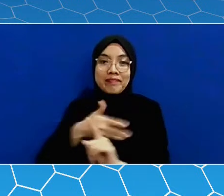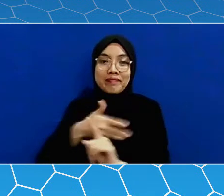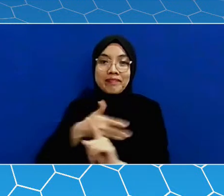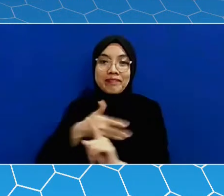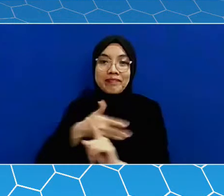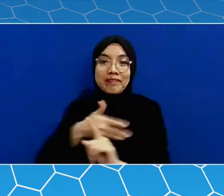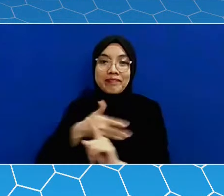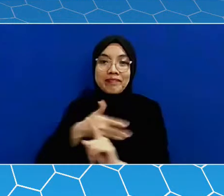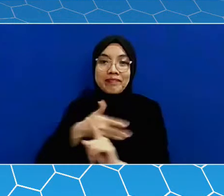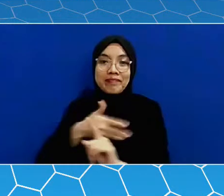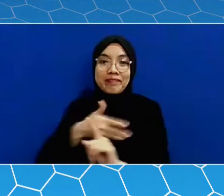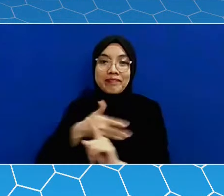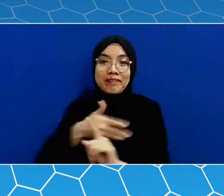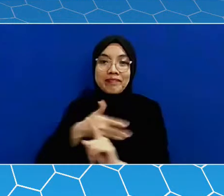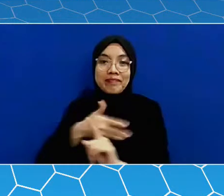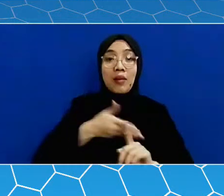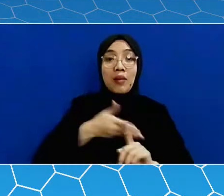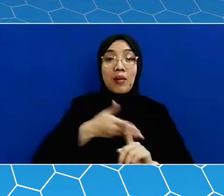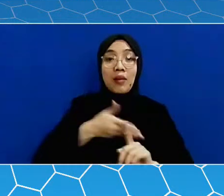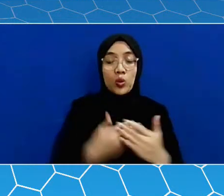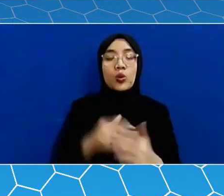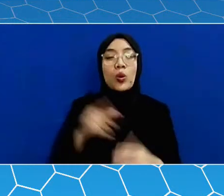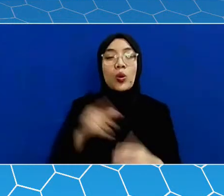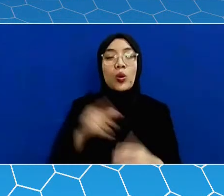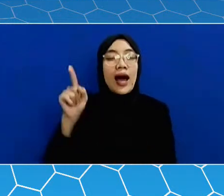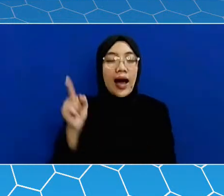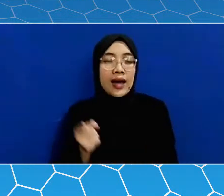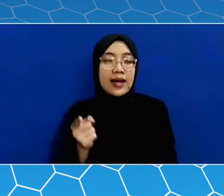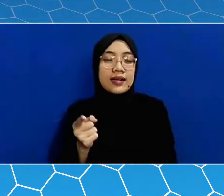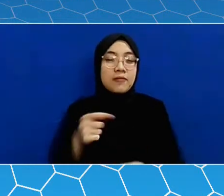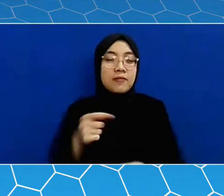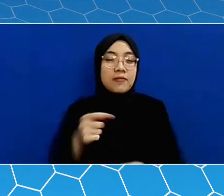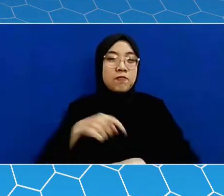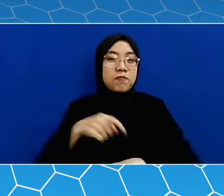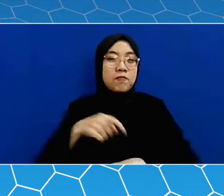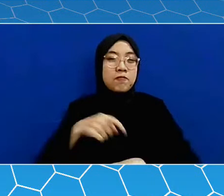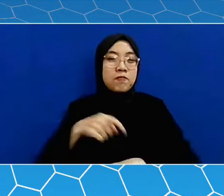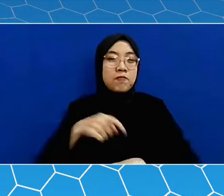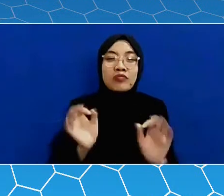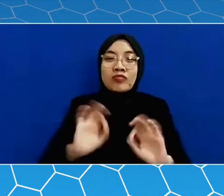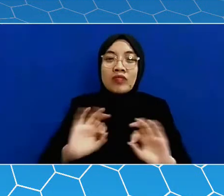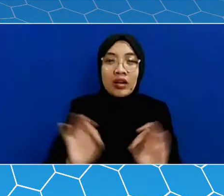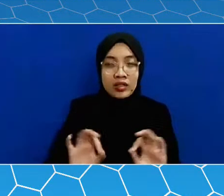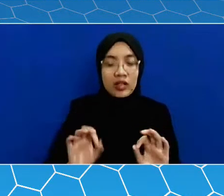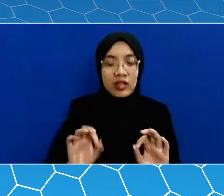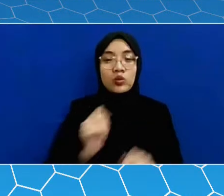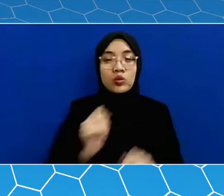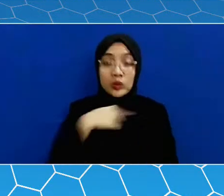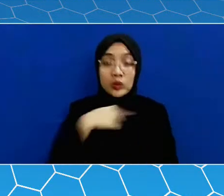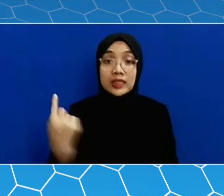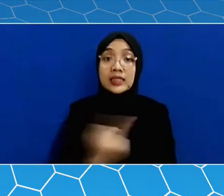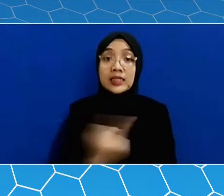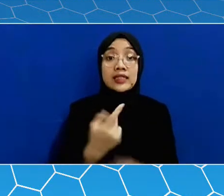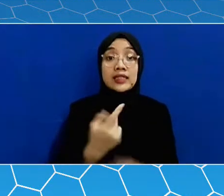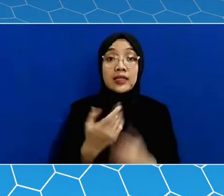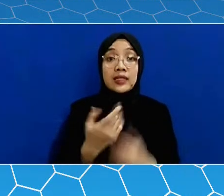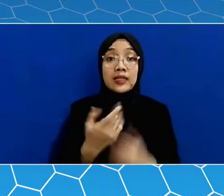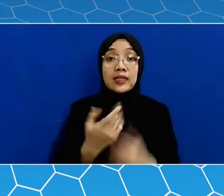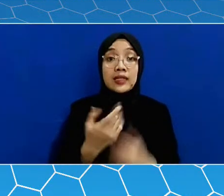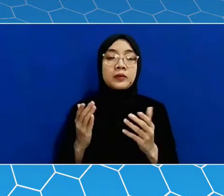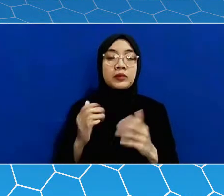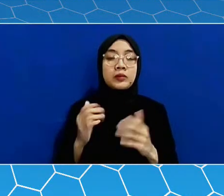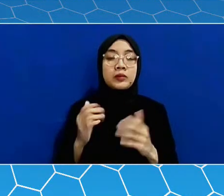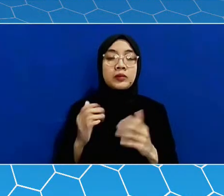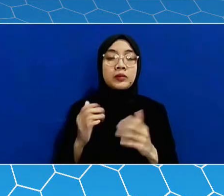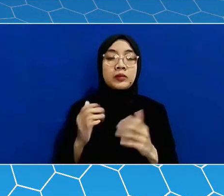been no better time to be really pushing forward with our IT digital solutions to use data